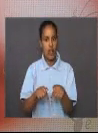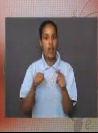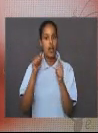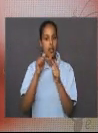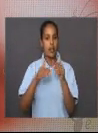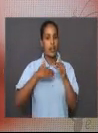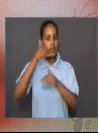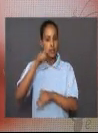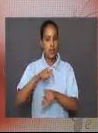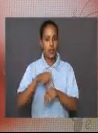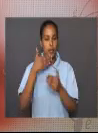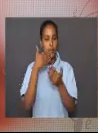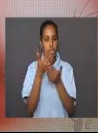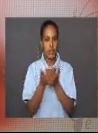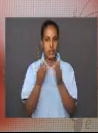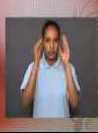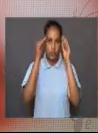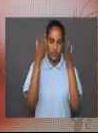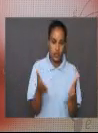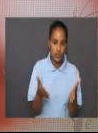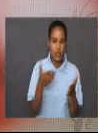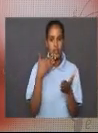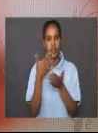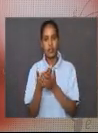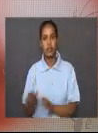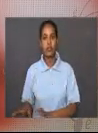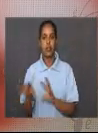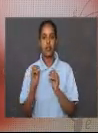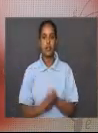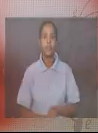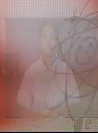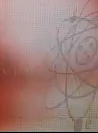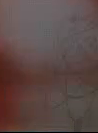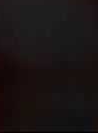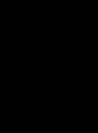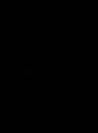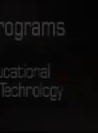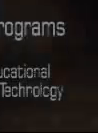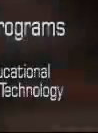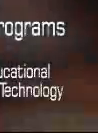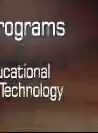today. Until next time, thank you, teacher. Thank you, students.